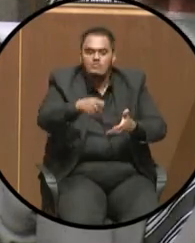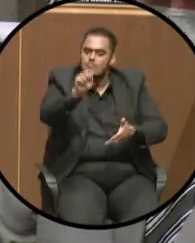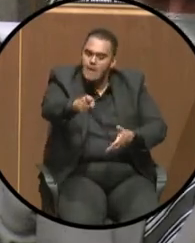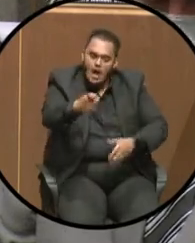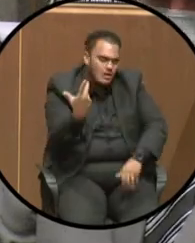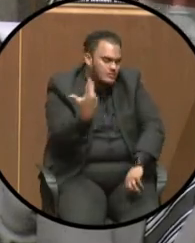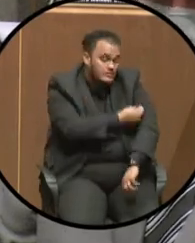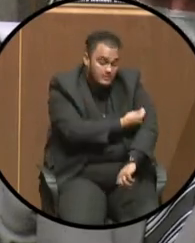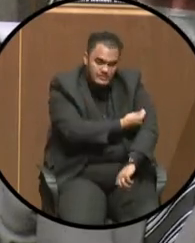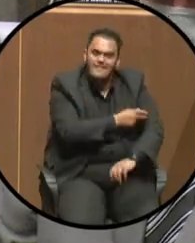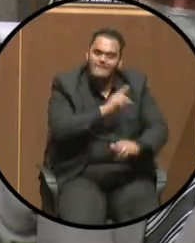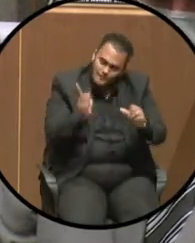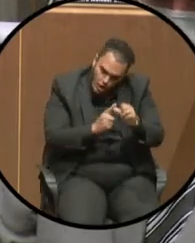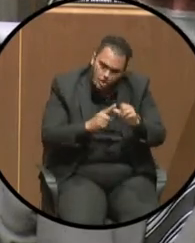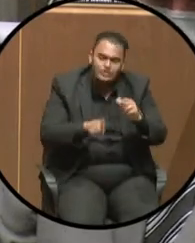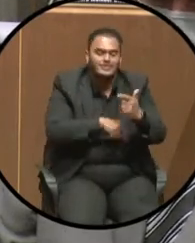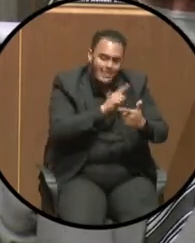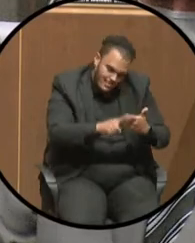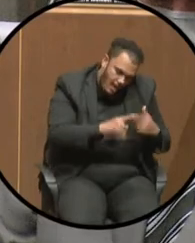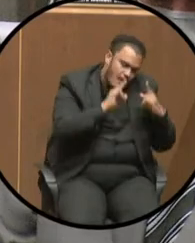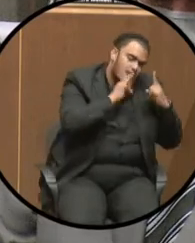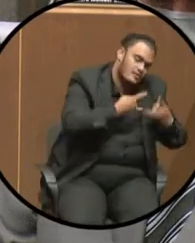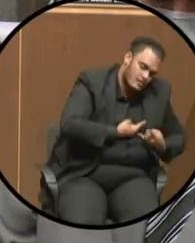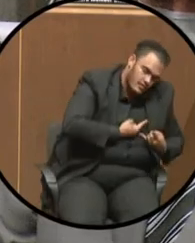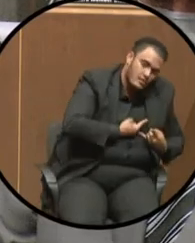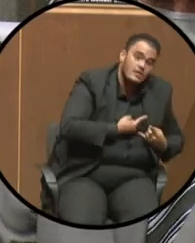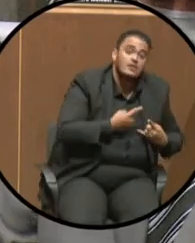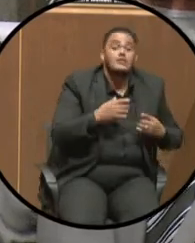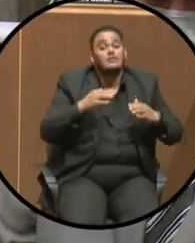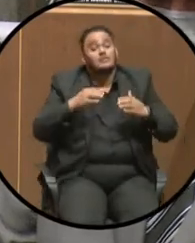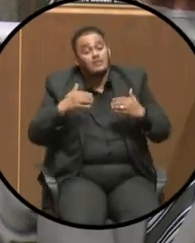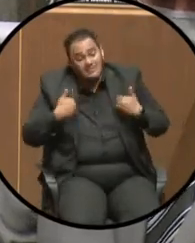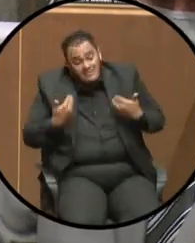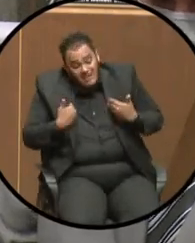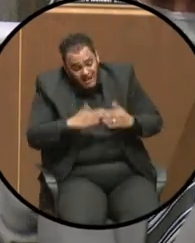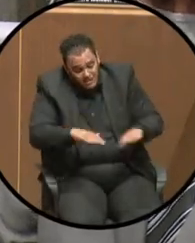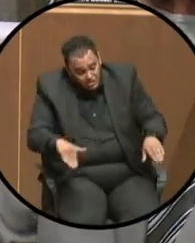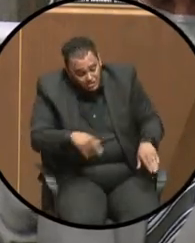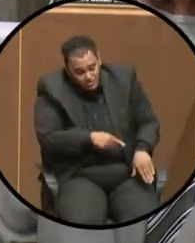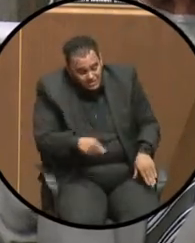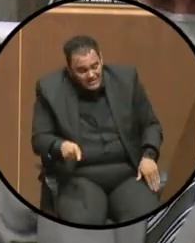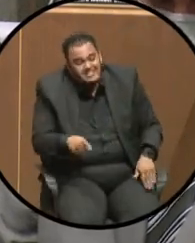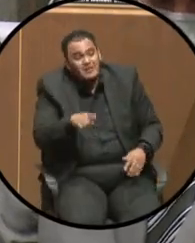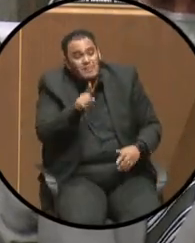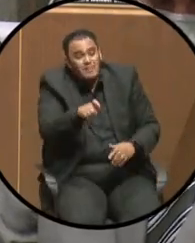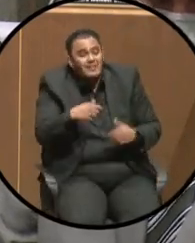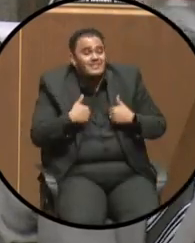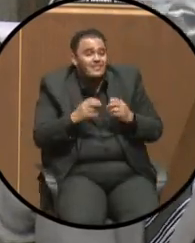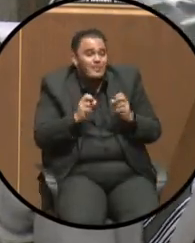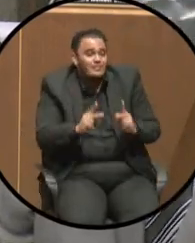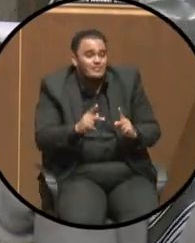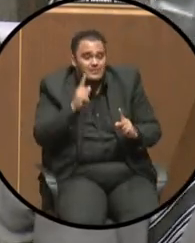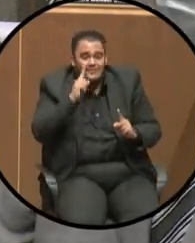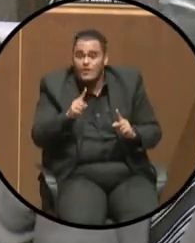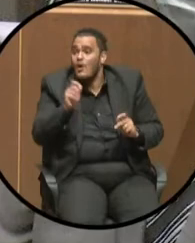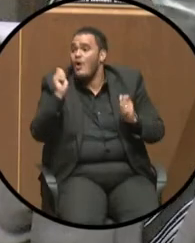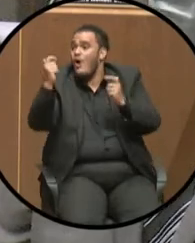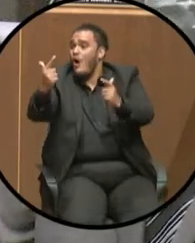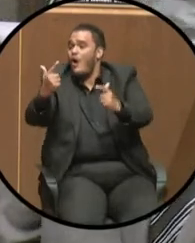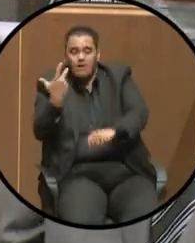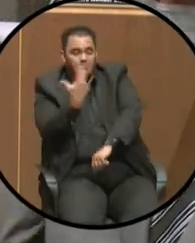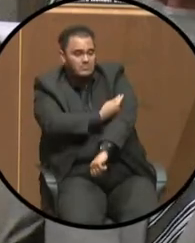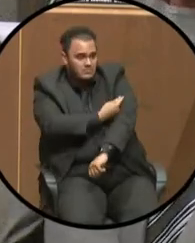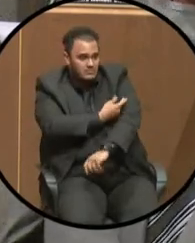Please let families have a chance to vaccinate their younger children before the mask mandate is completely lifted. Masking should